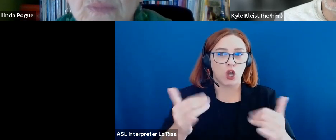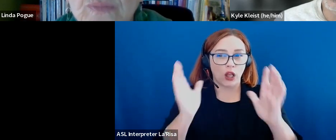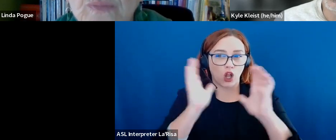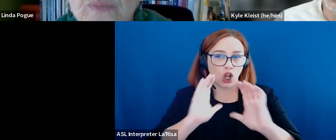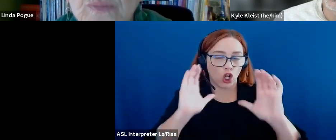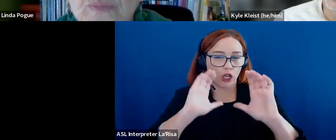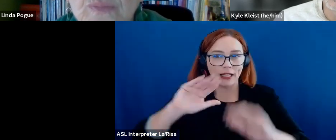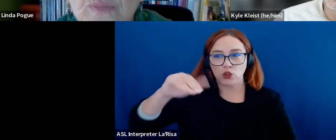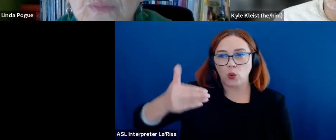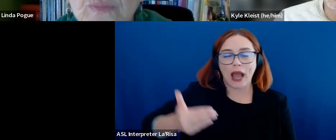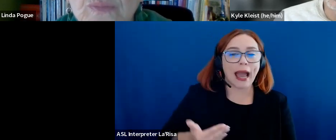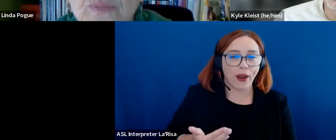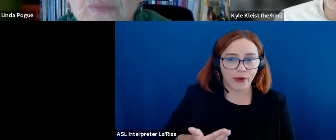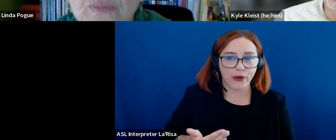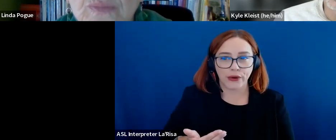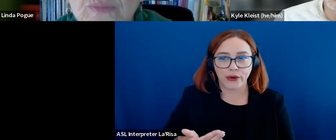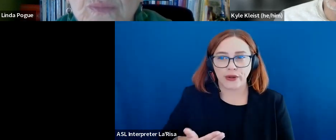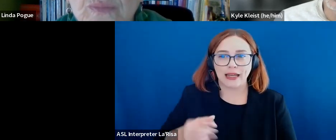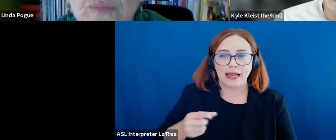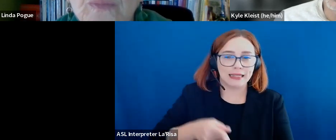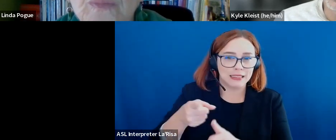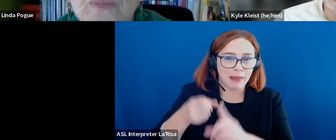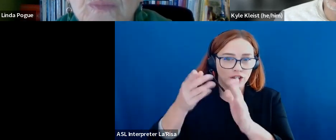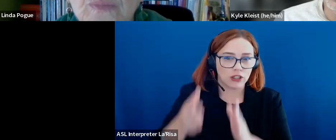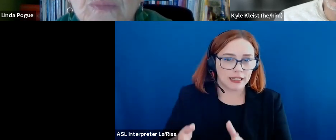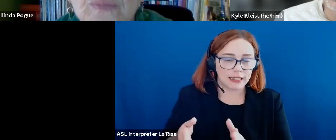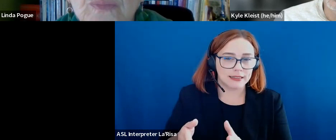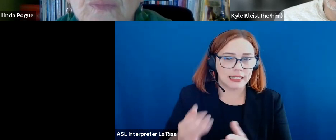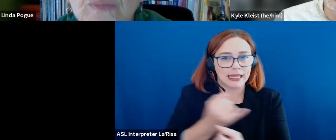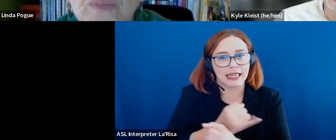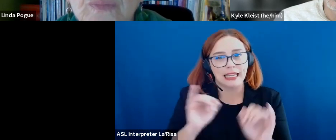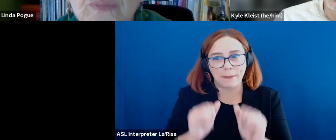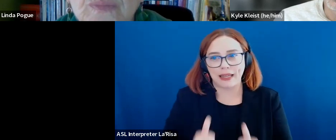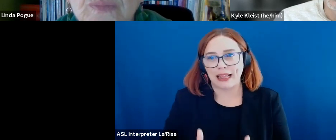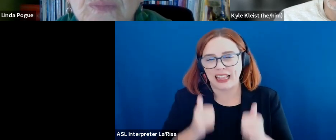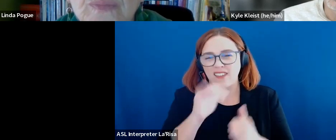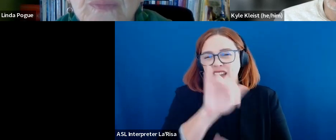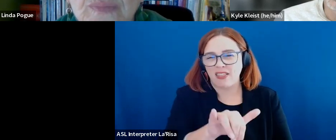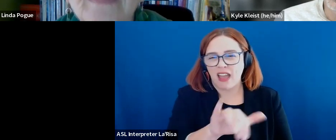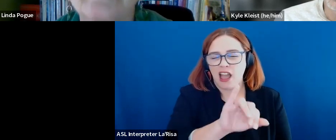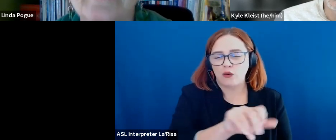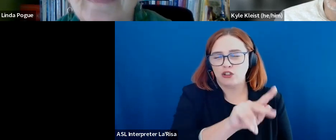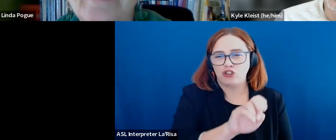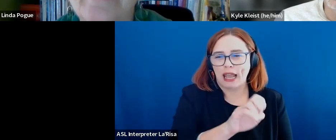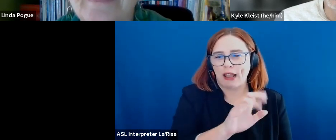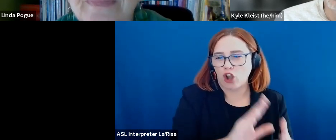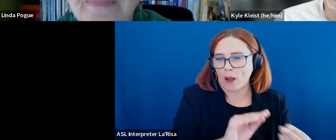from Joel. Education, understanding in a rural area of what peer support is all